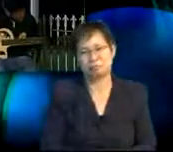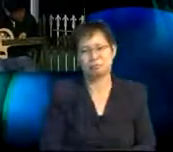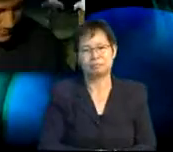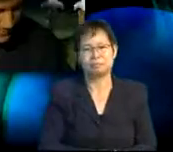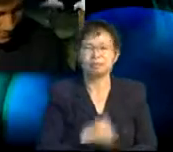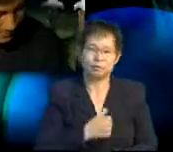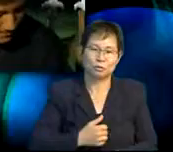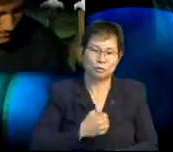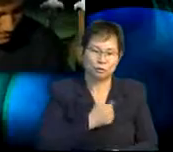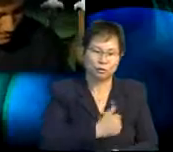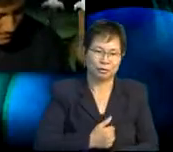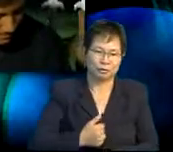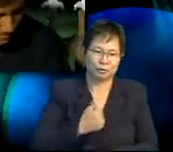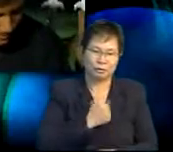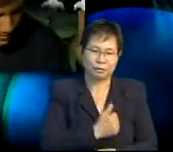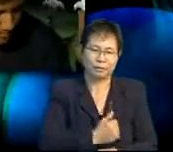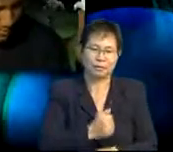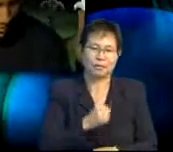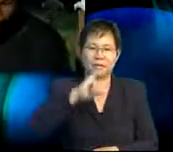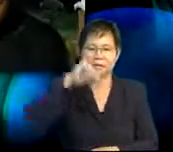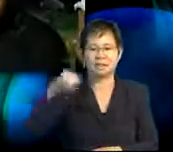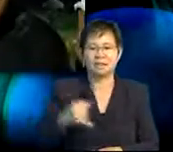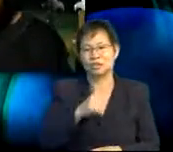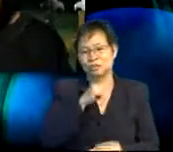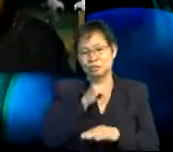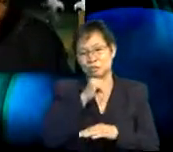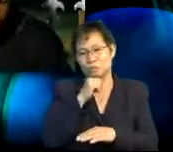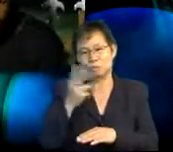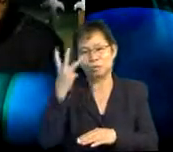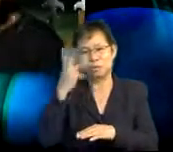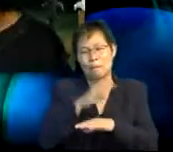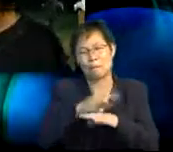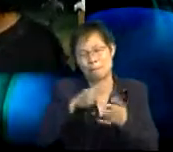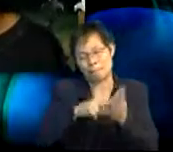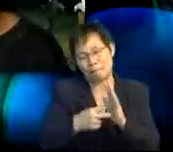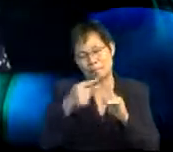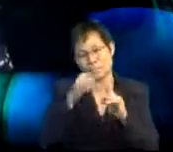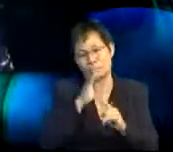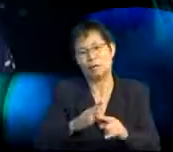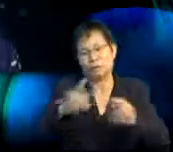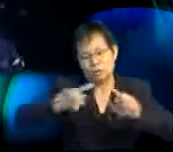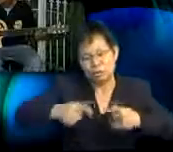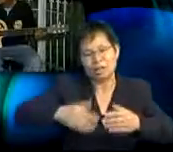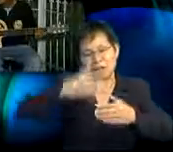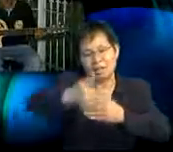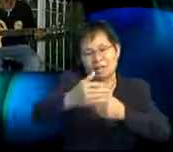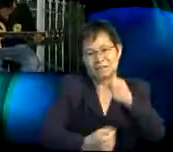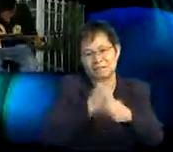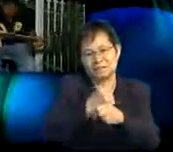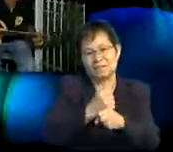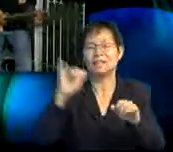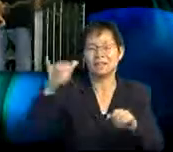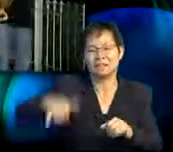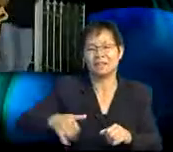one's fault. Just what's meant to be. Yeah, you're right. We'll try again next year. Yeah. Come on, let's